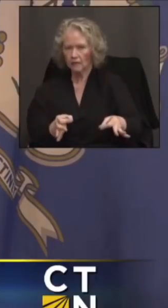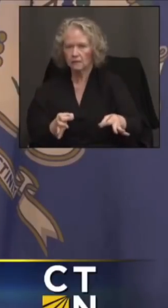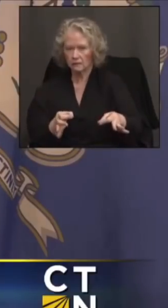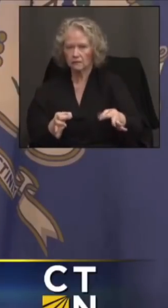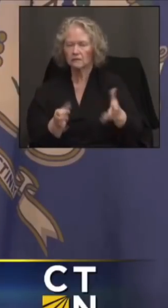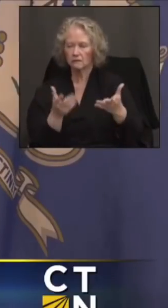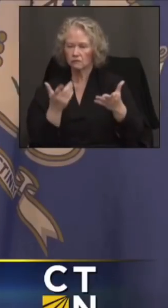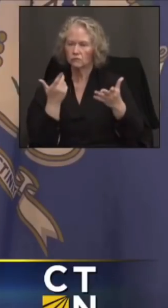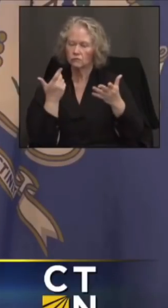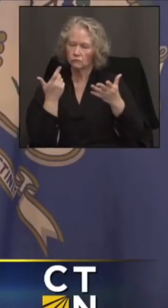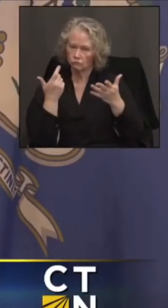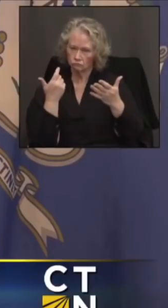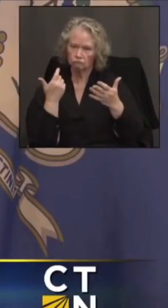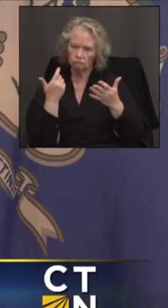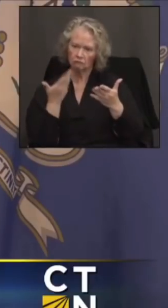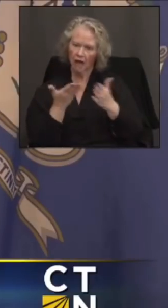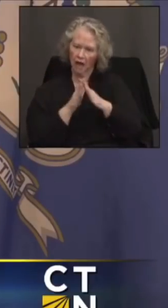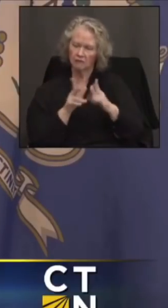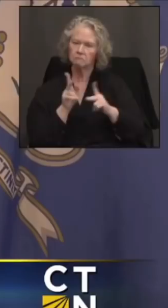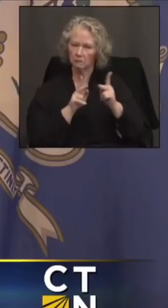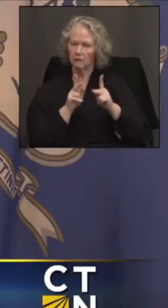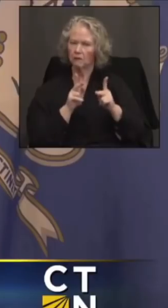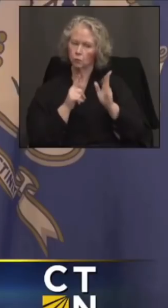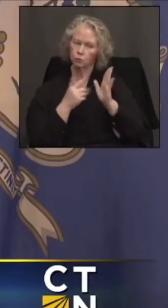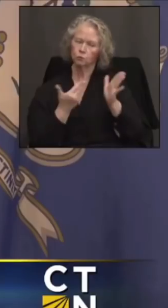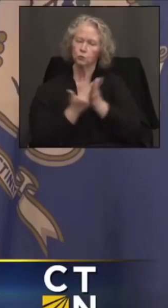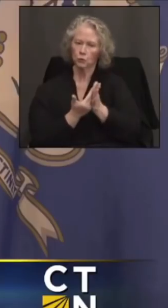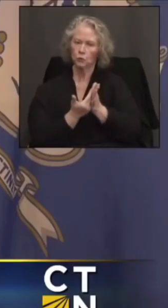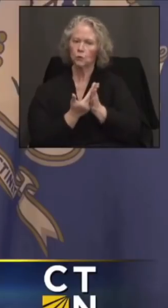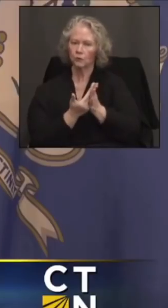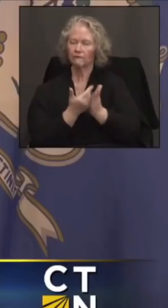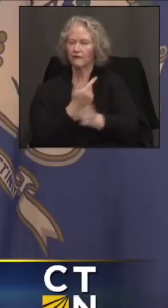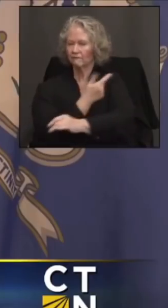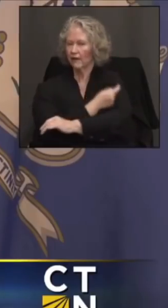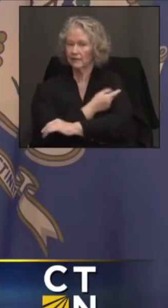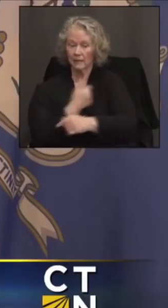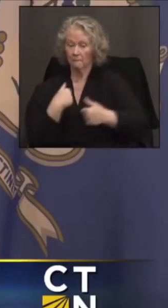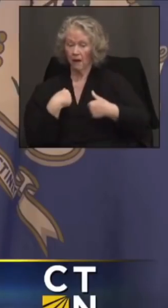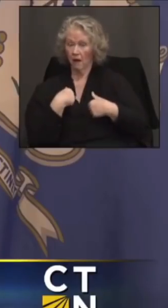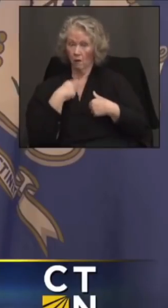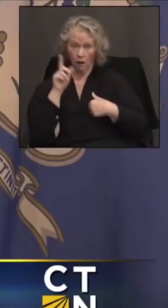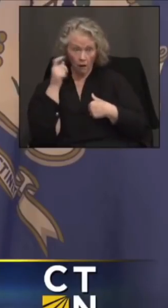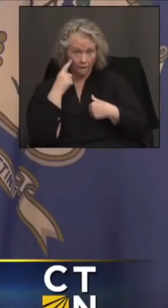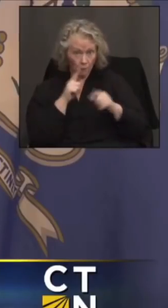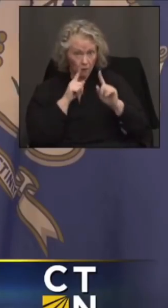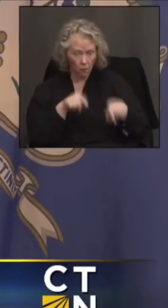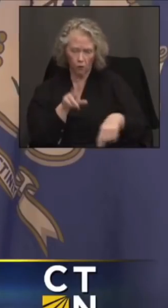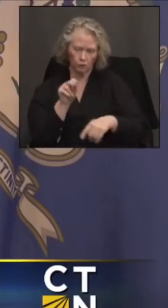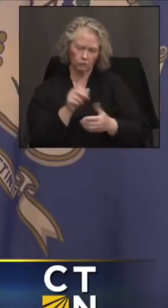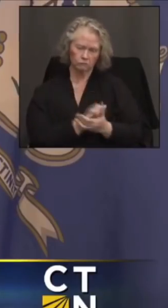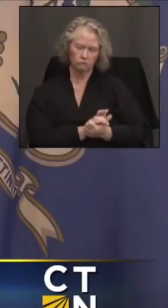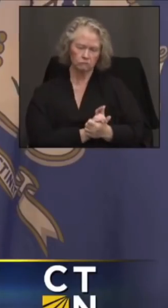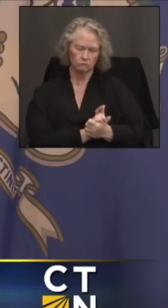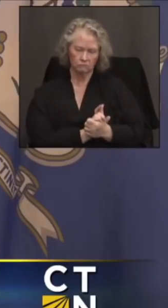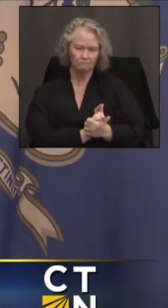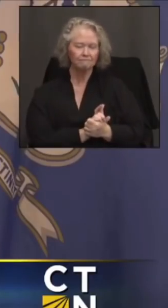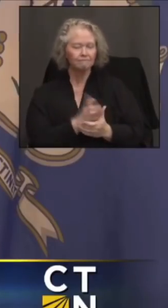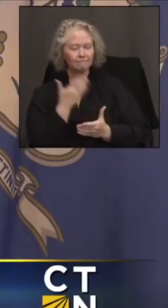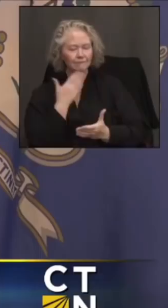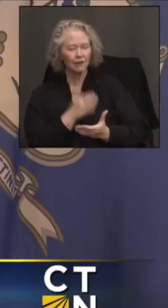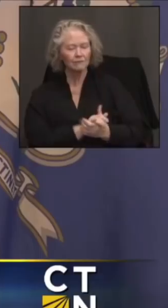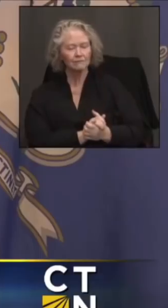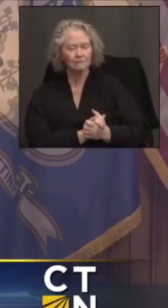people safe and asking them about their vaccinations, but no plans from the state government point of view. Okay, thanks very